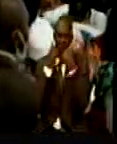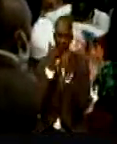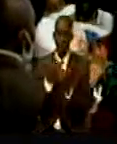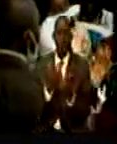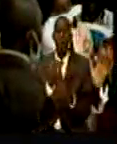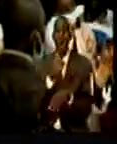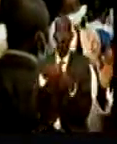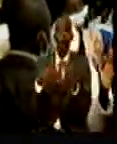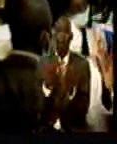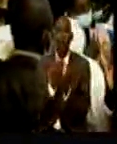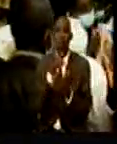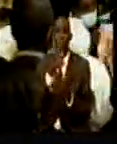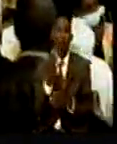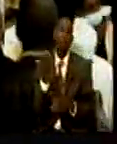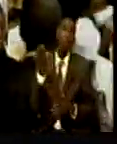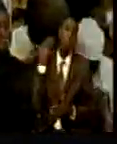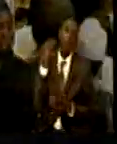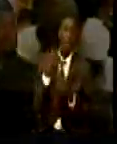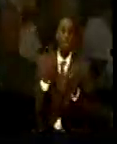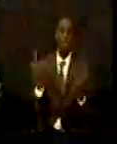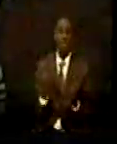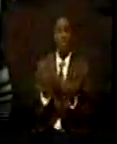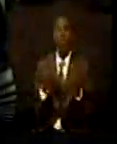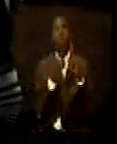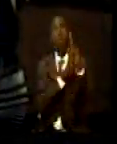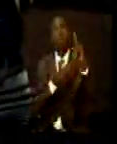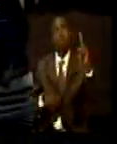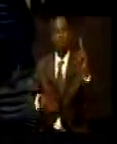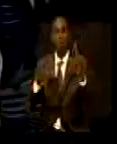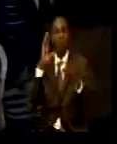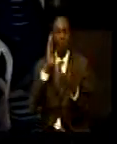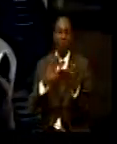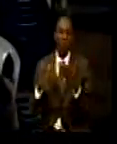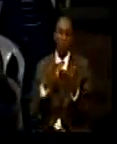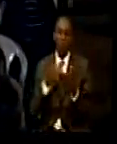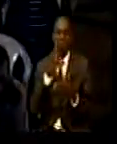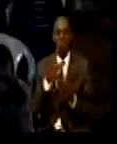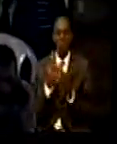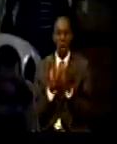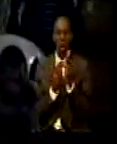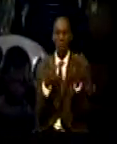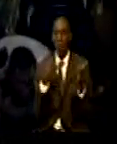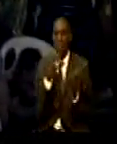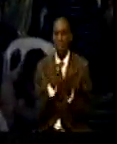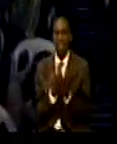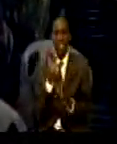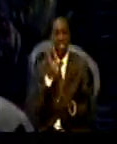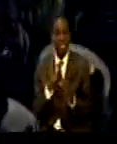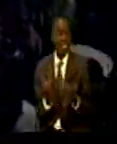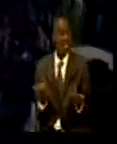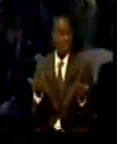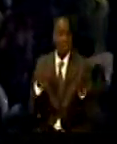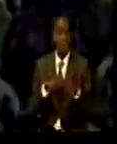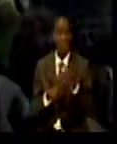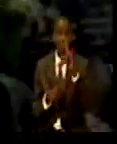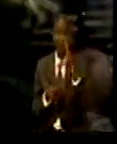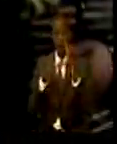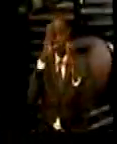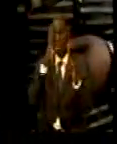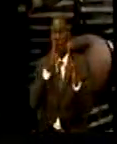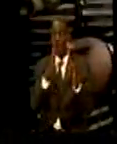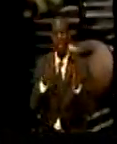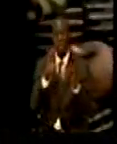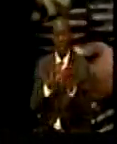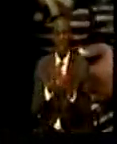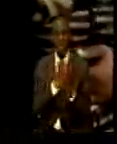forgive, and then will give you a new life. If any man be in Christ, he is a new creature. All things are passed away,